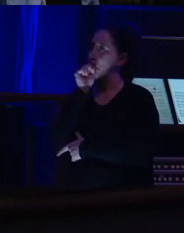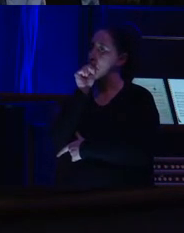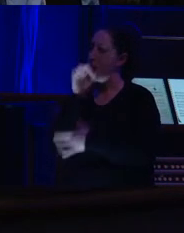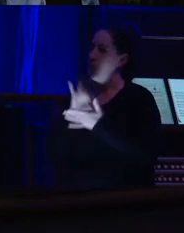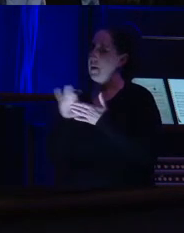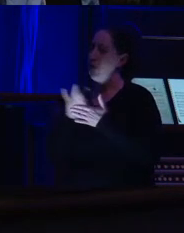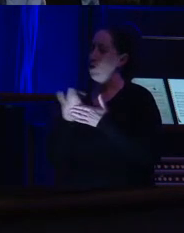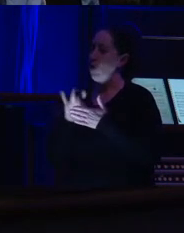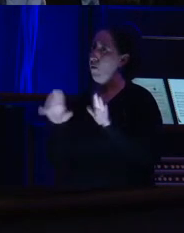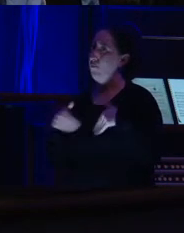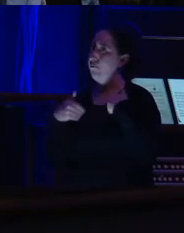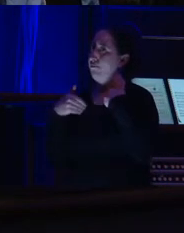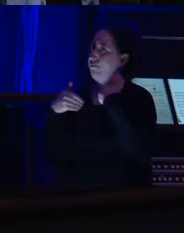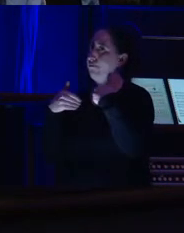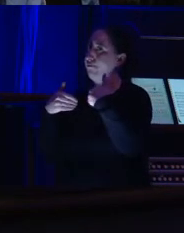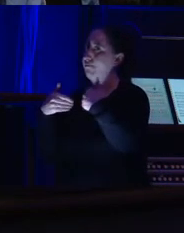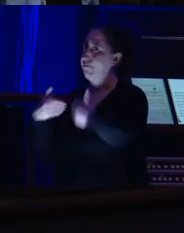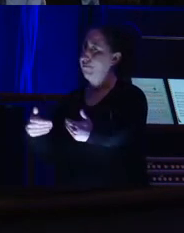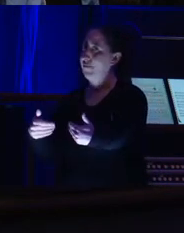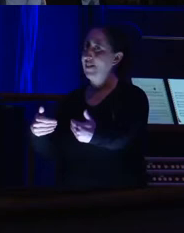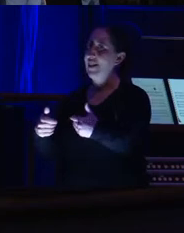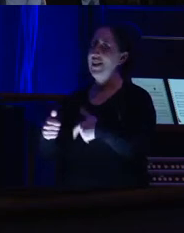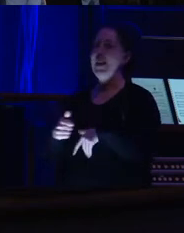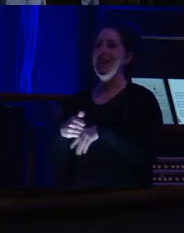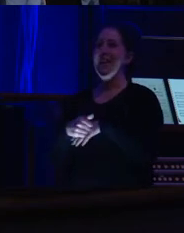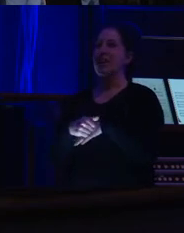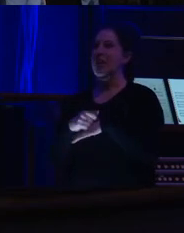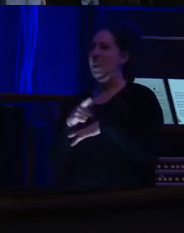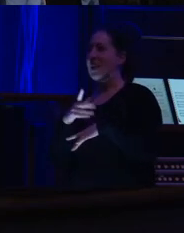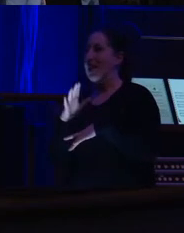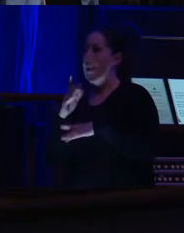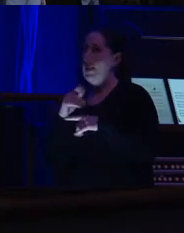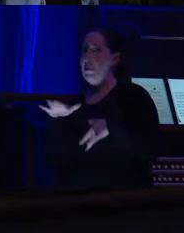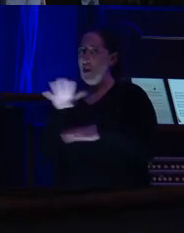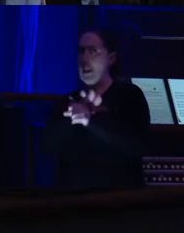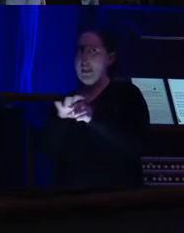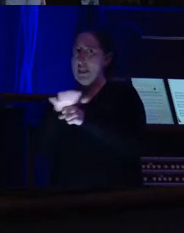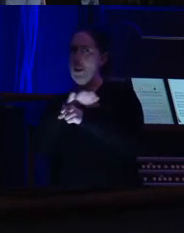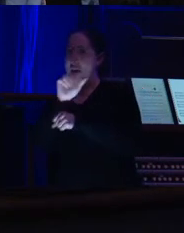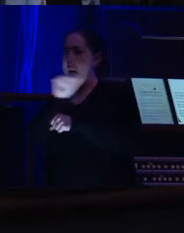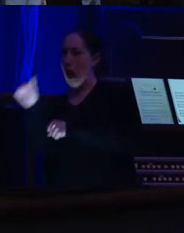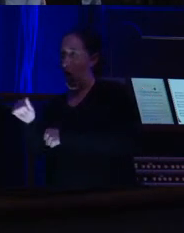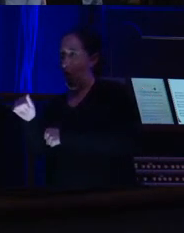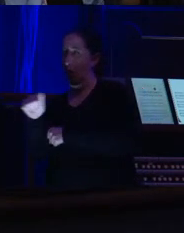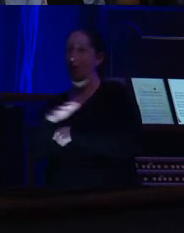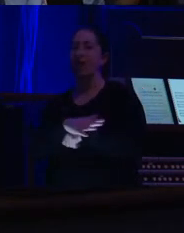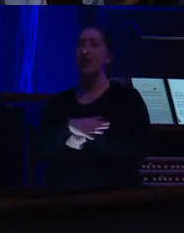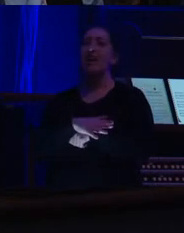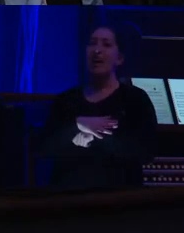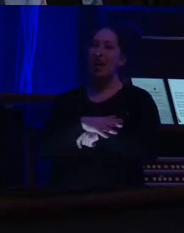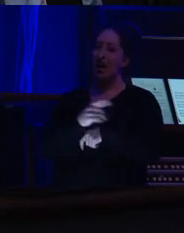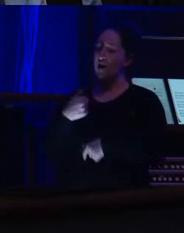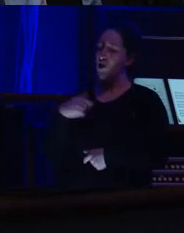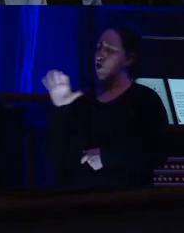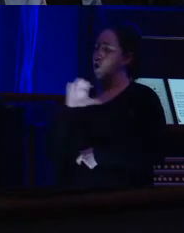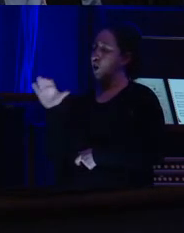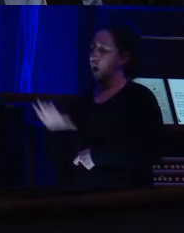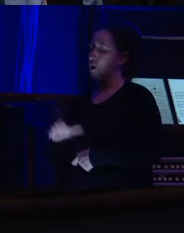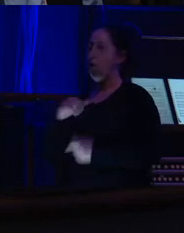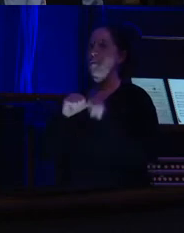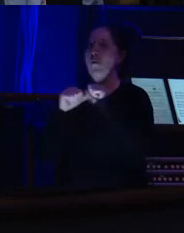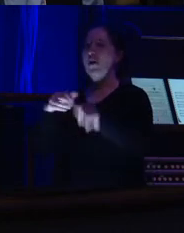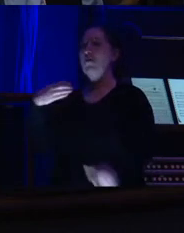score in the cafes of Ann Arbor. And in return, we will not go on